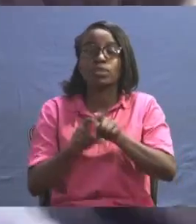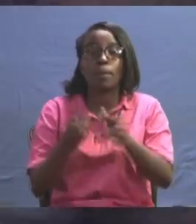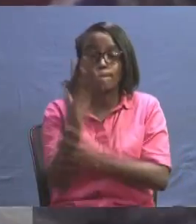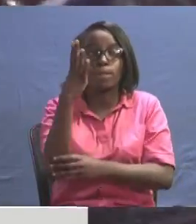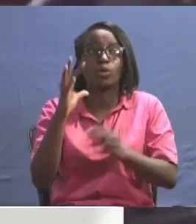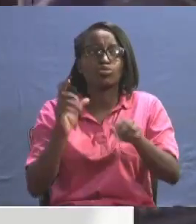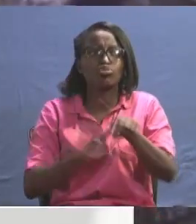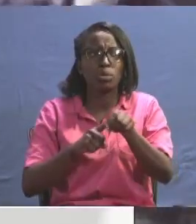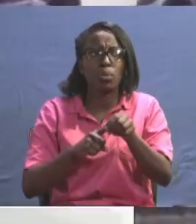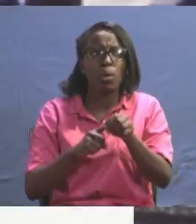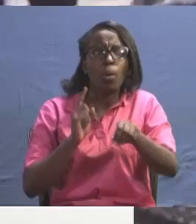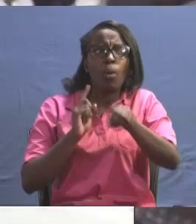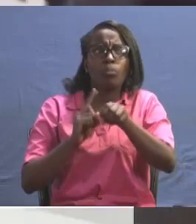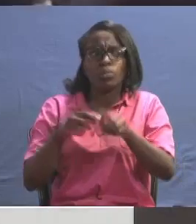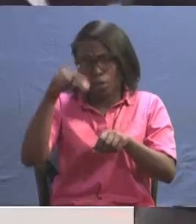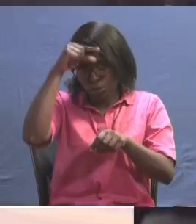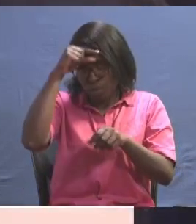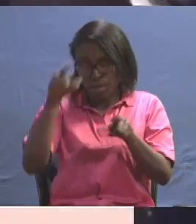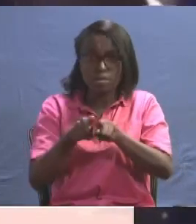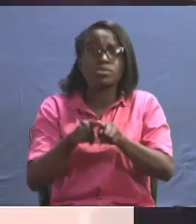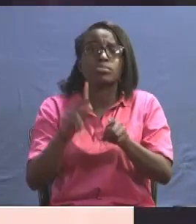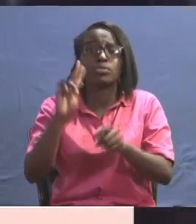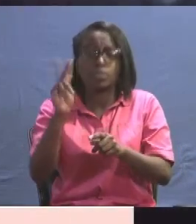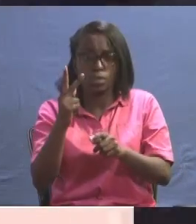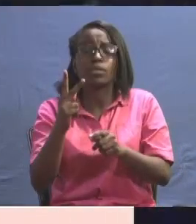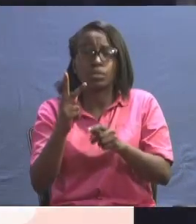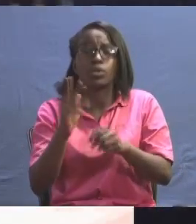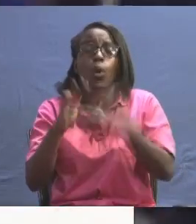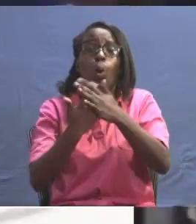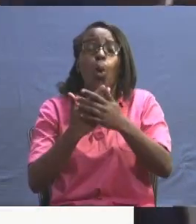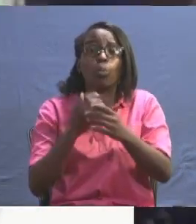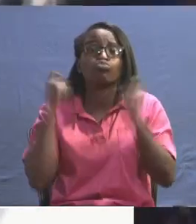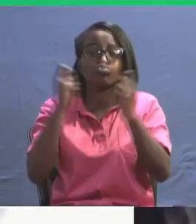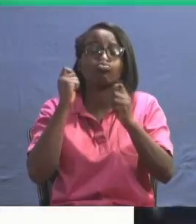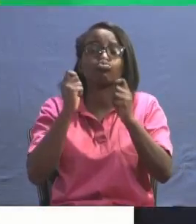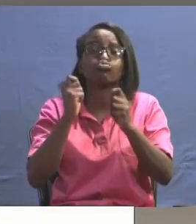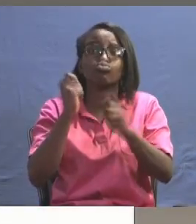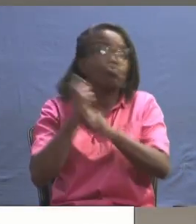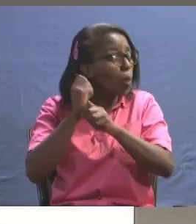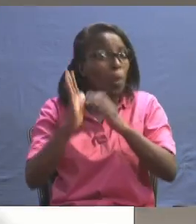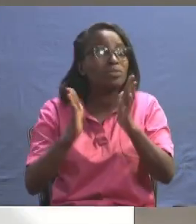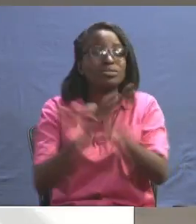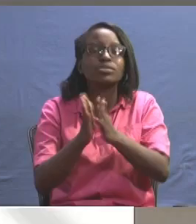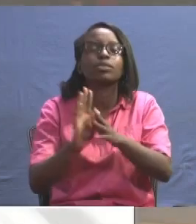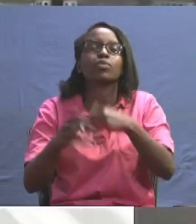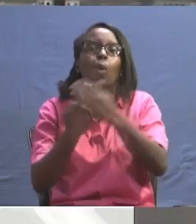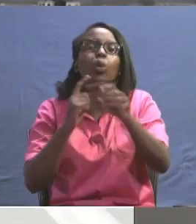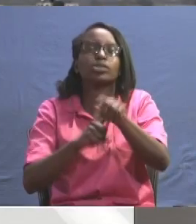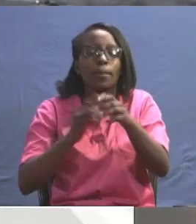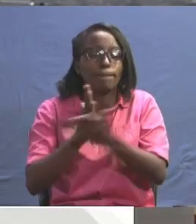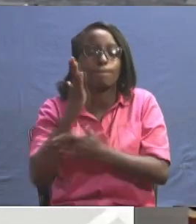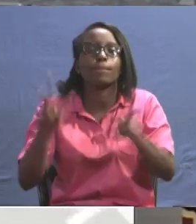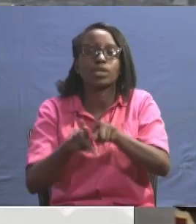tension between the government and the Kenya Airport Authority workers. The element of conflict is the Adani takeover. Days